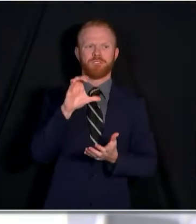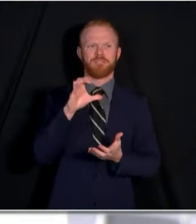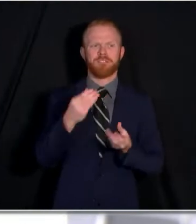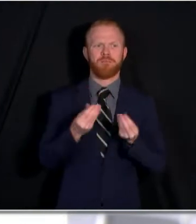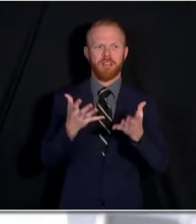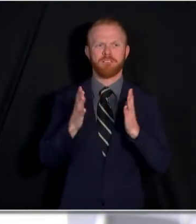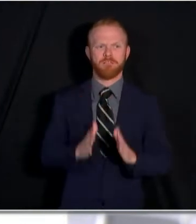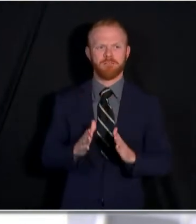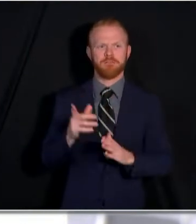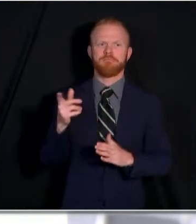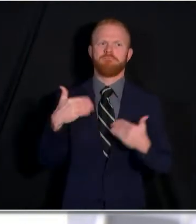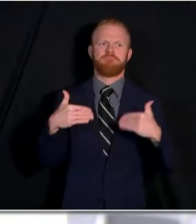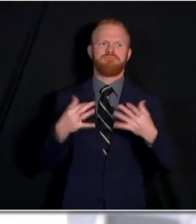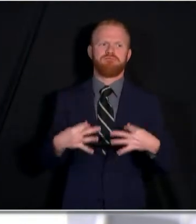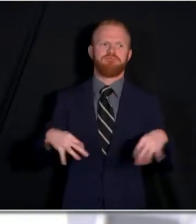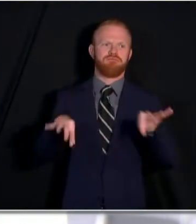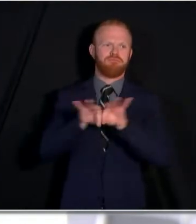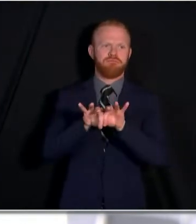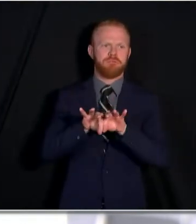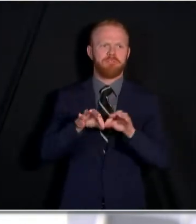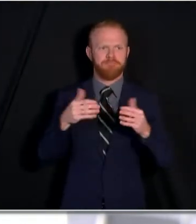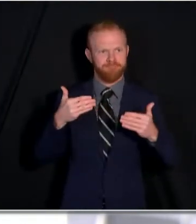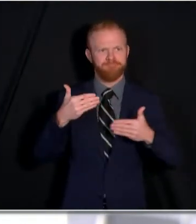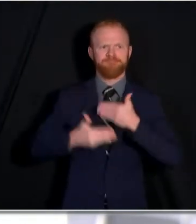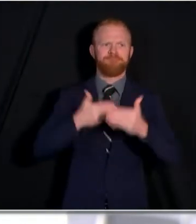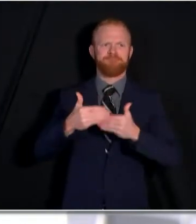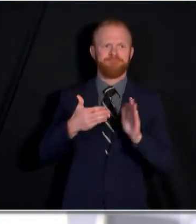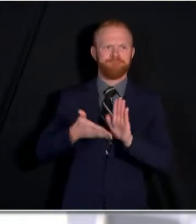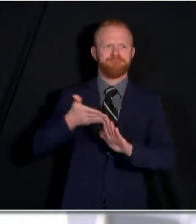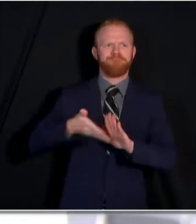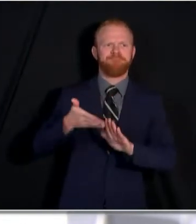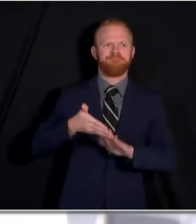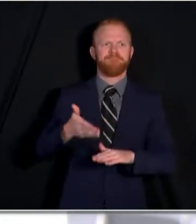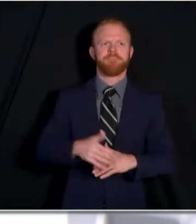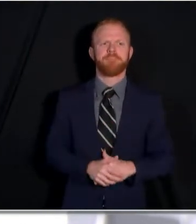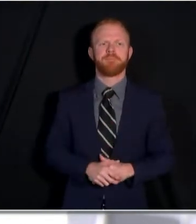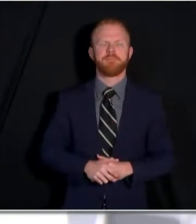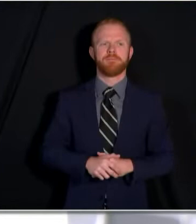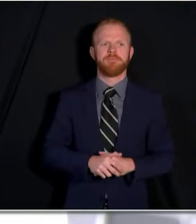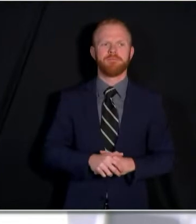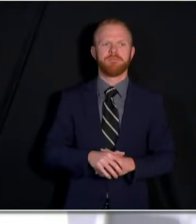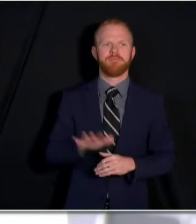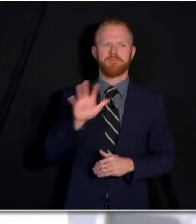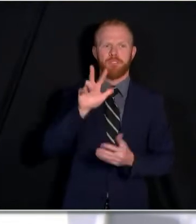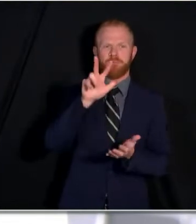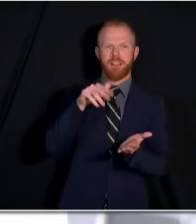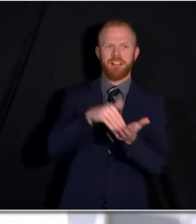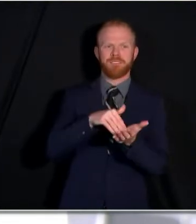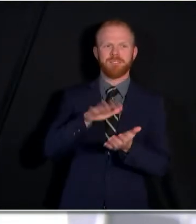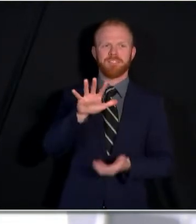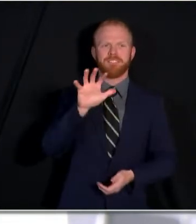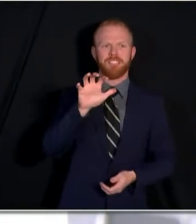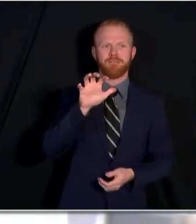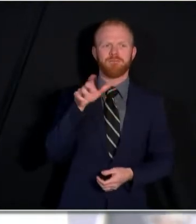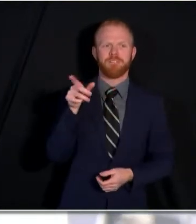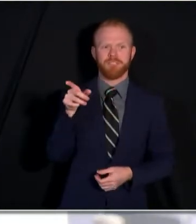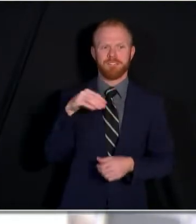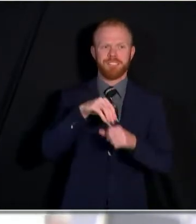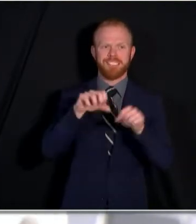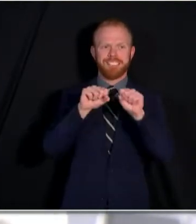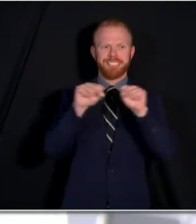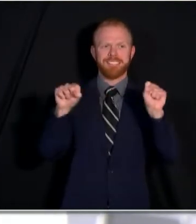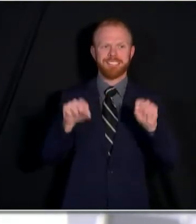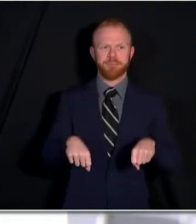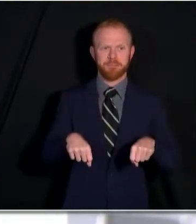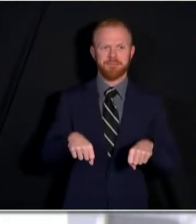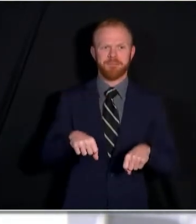in terms of advancing our efforts. I a moment ago referenced over 3,500 that are in the system, 1,100